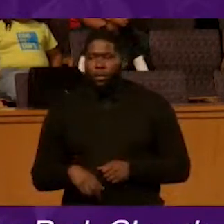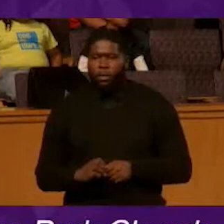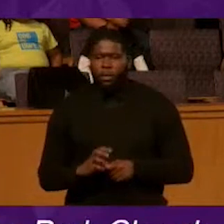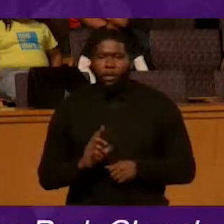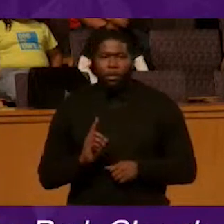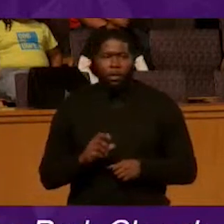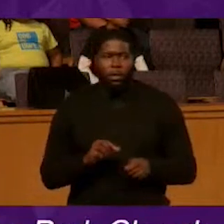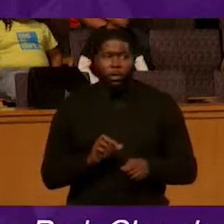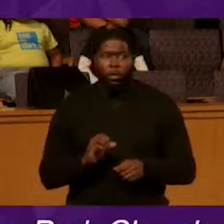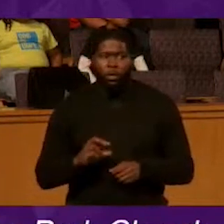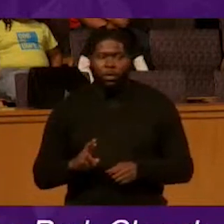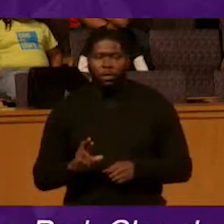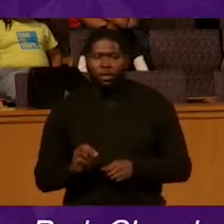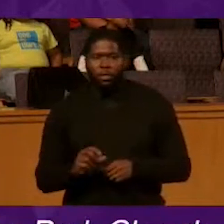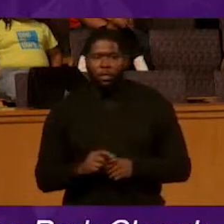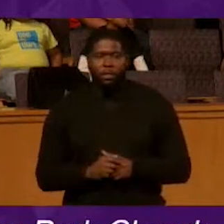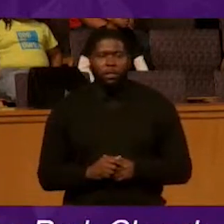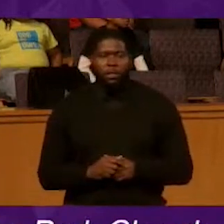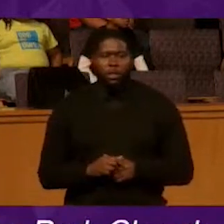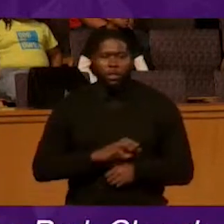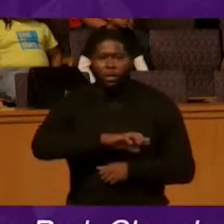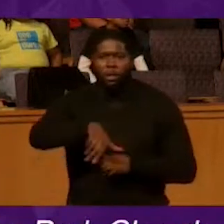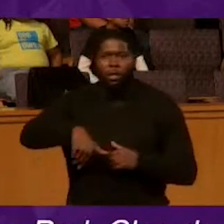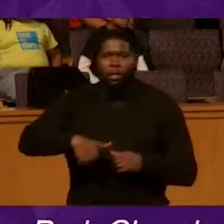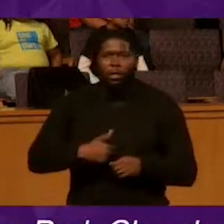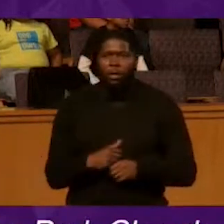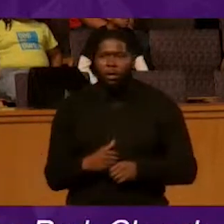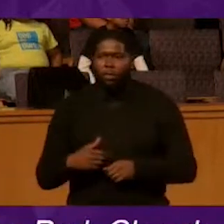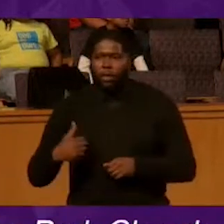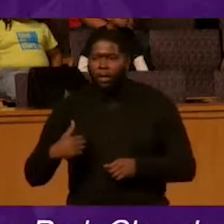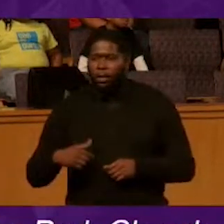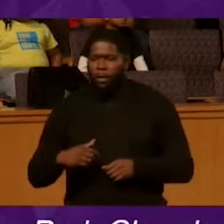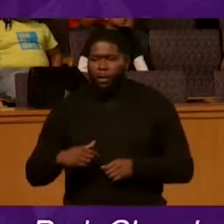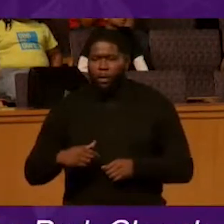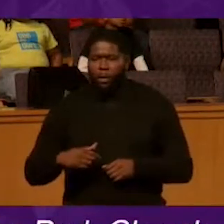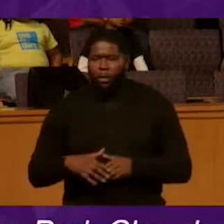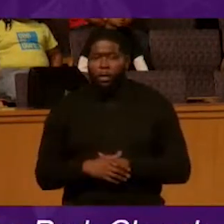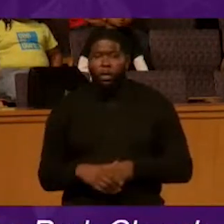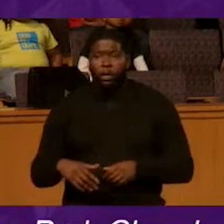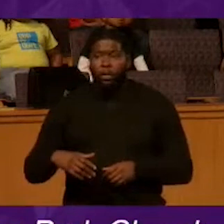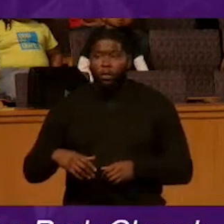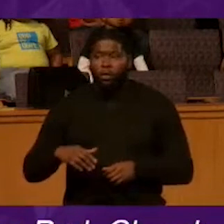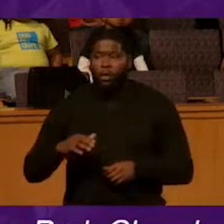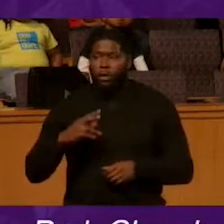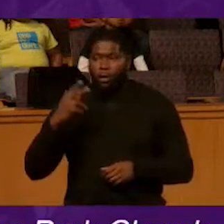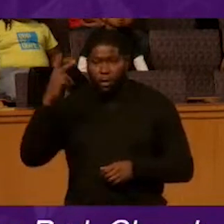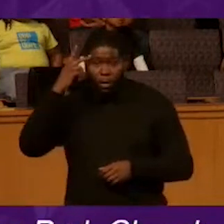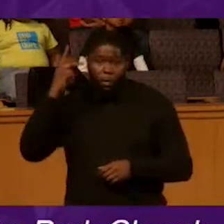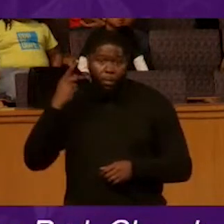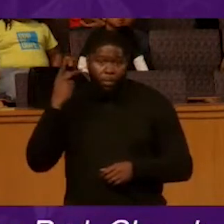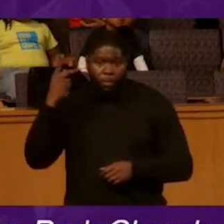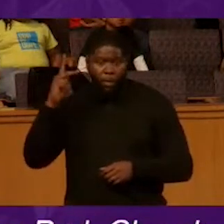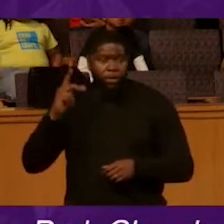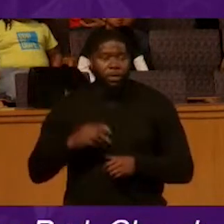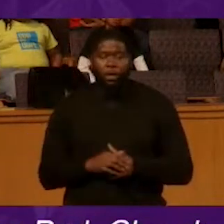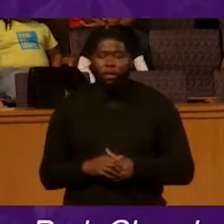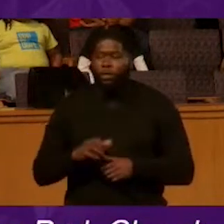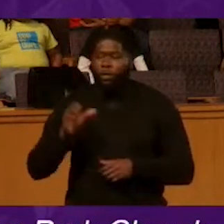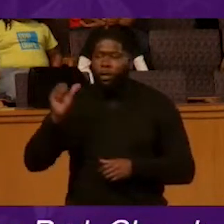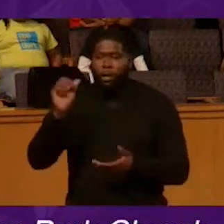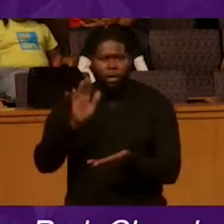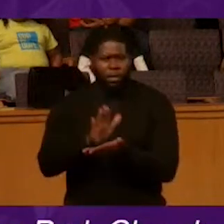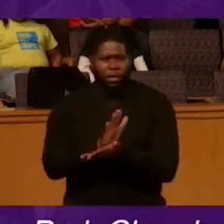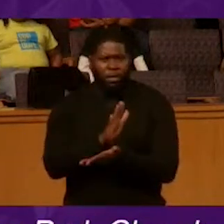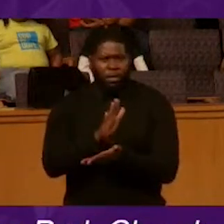kalexander@upbc.org. Now, for all of the parents of our high schoolers, if you have a high schooler, just raise your hand. If you